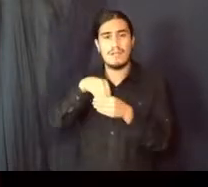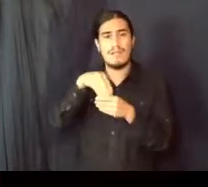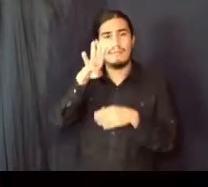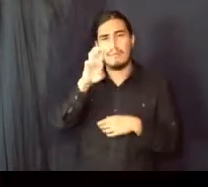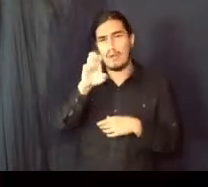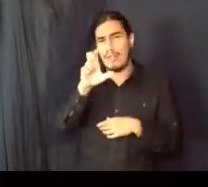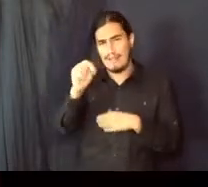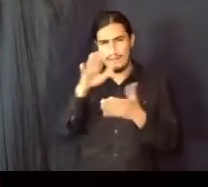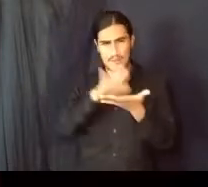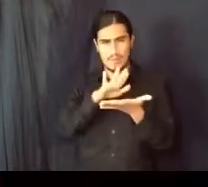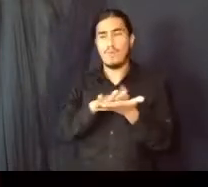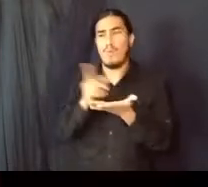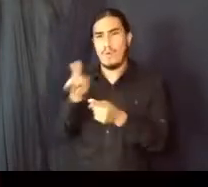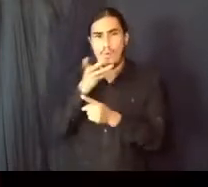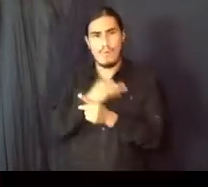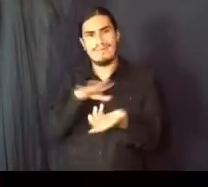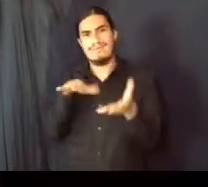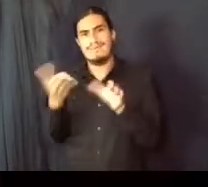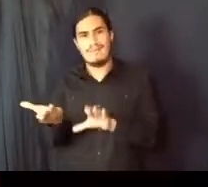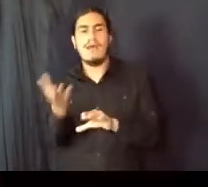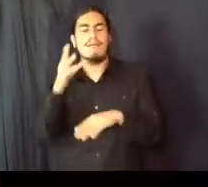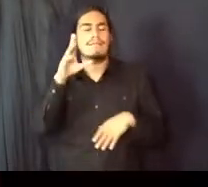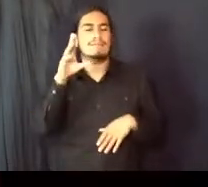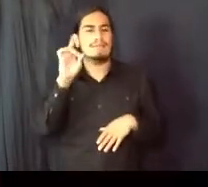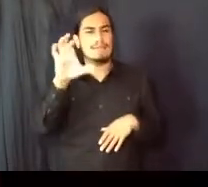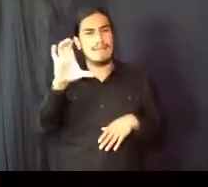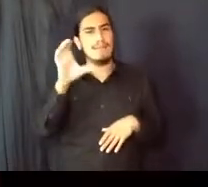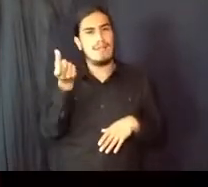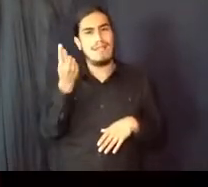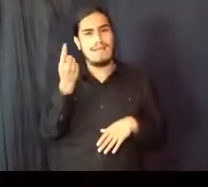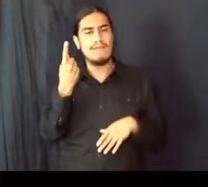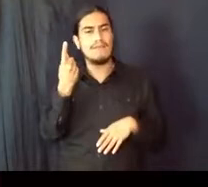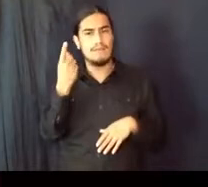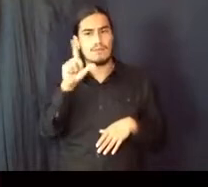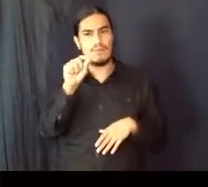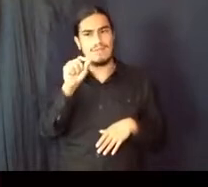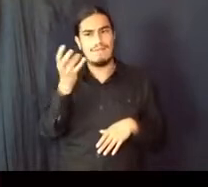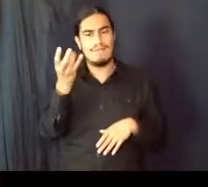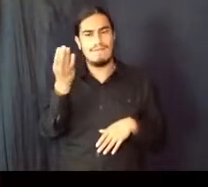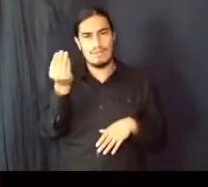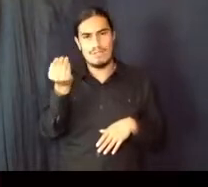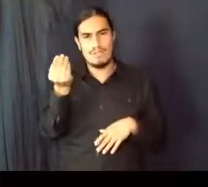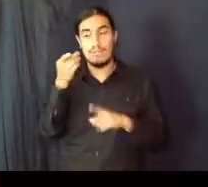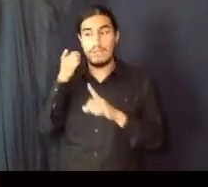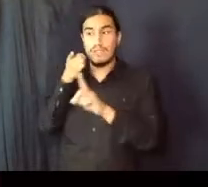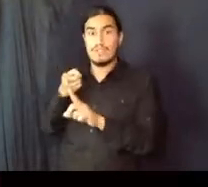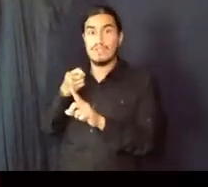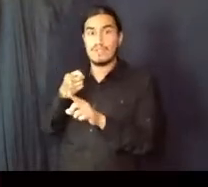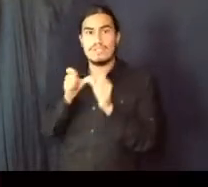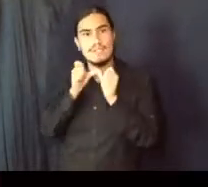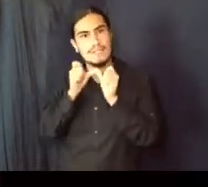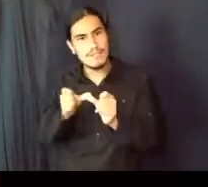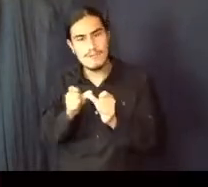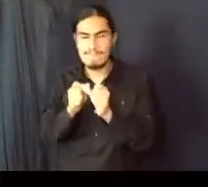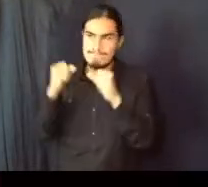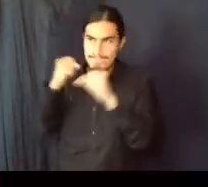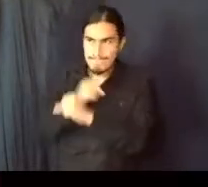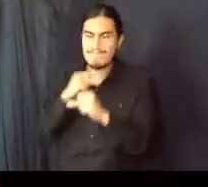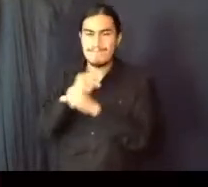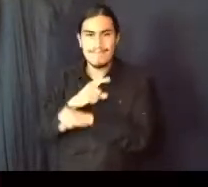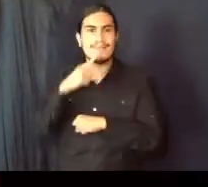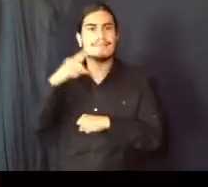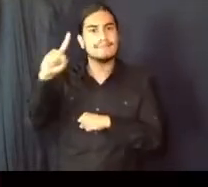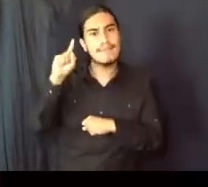on December 11, 2014. She continuously argued that the repression by police absorbs